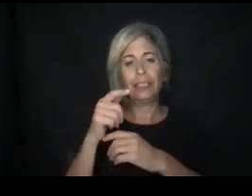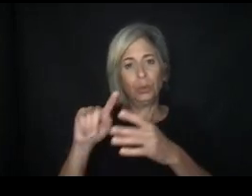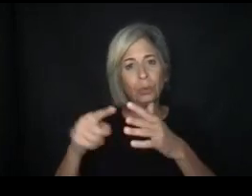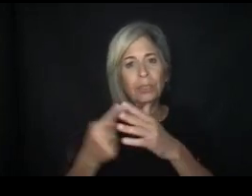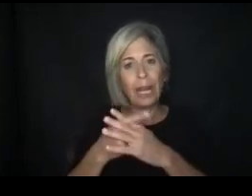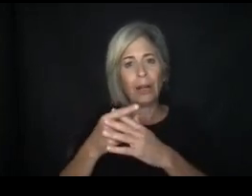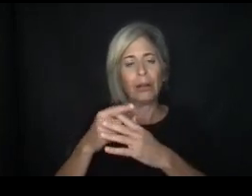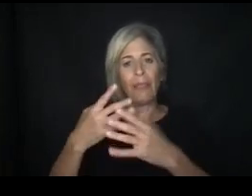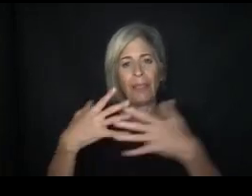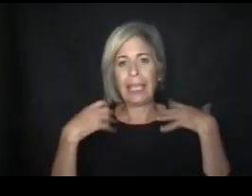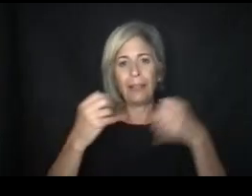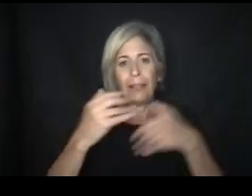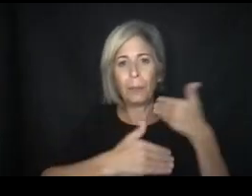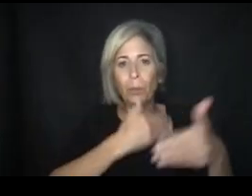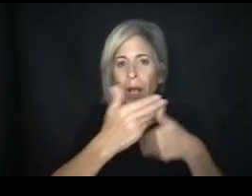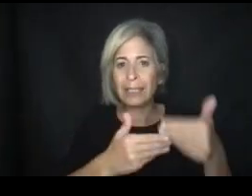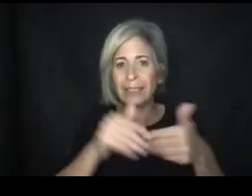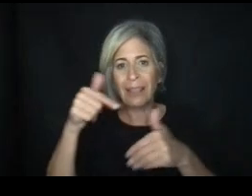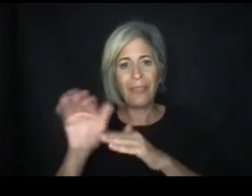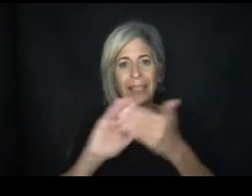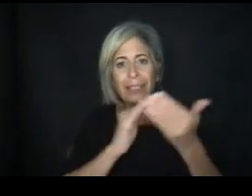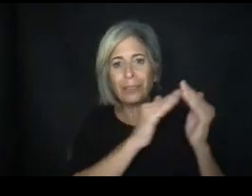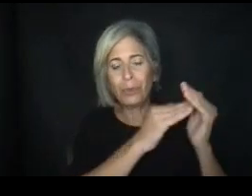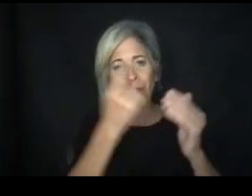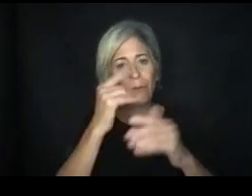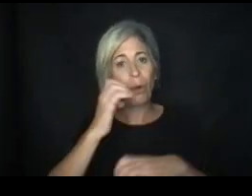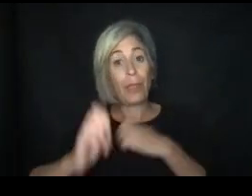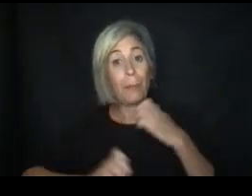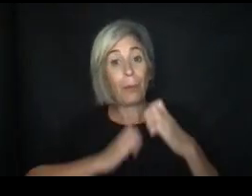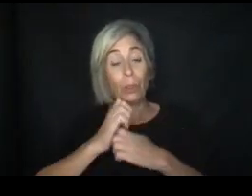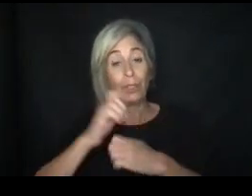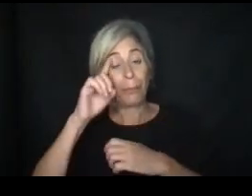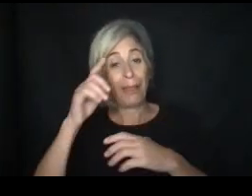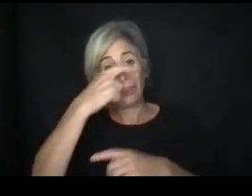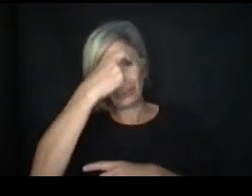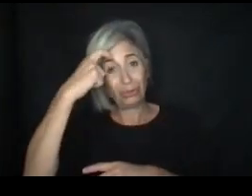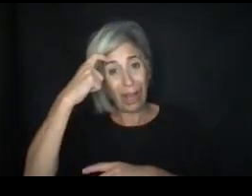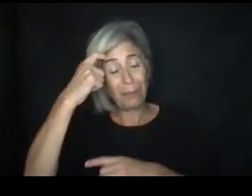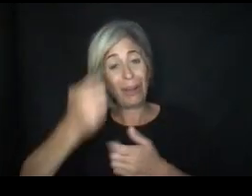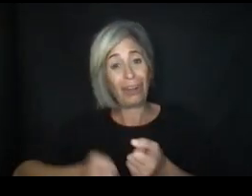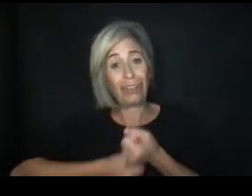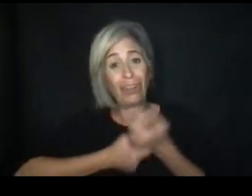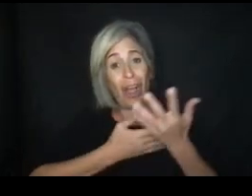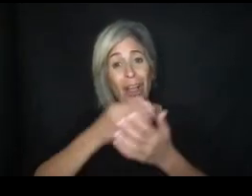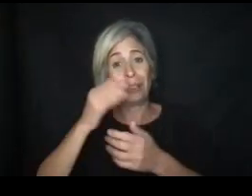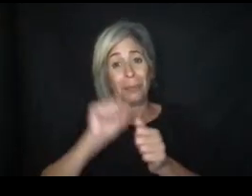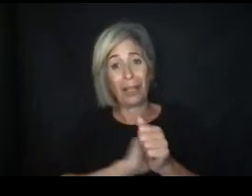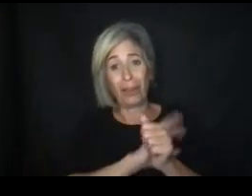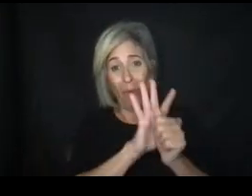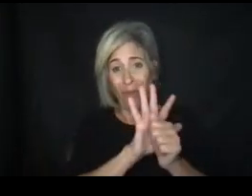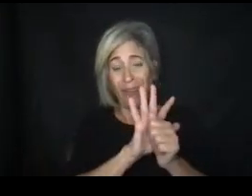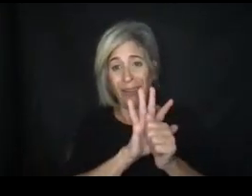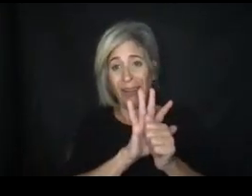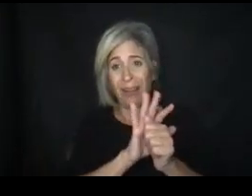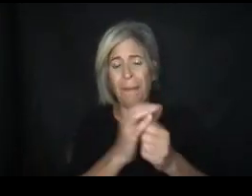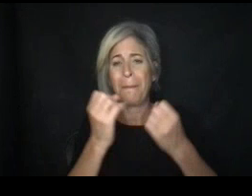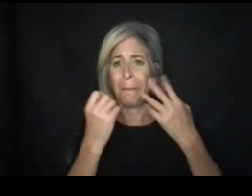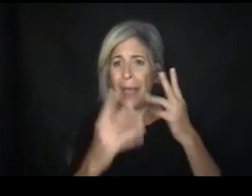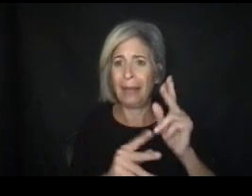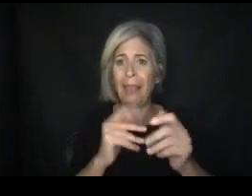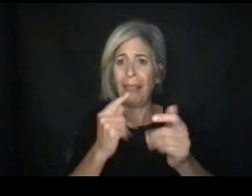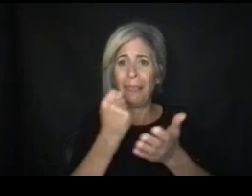creative healing process in our communities for the emotional and mental trauma caused by COVID-19. There are countless educators and